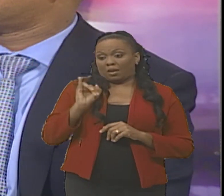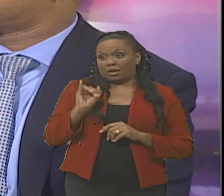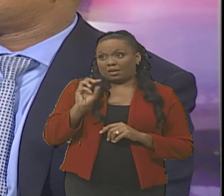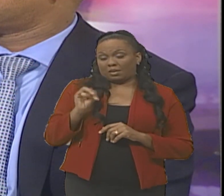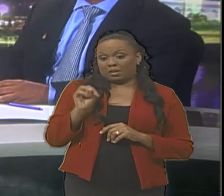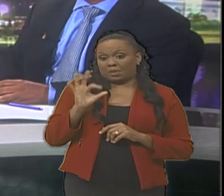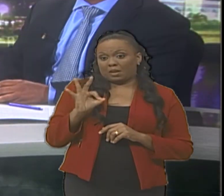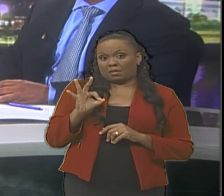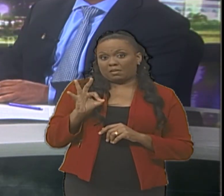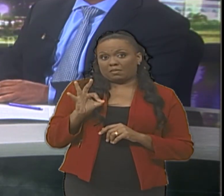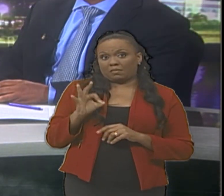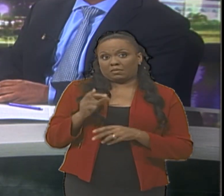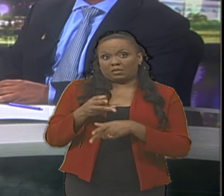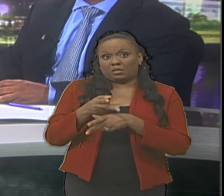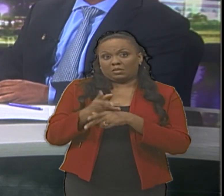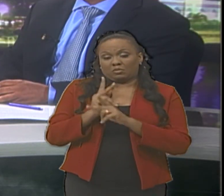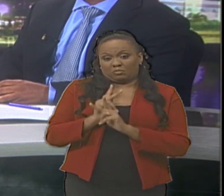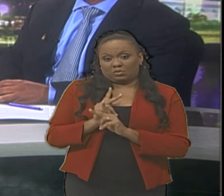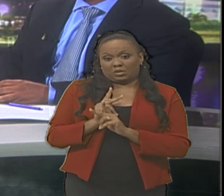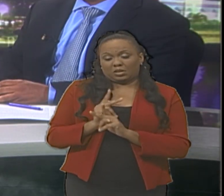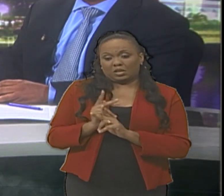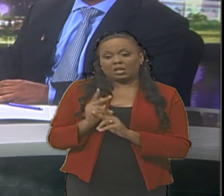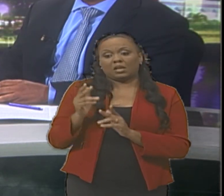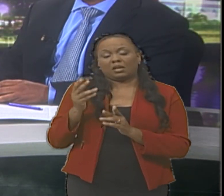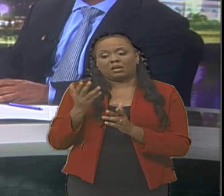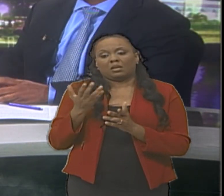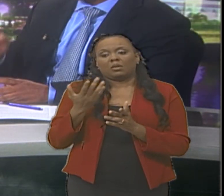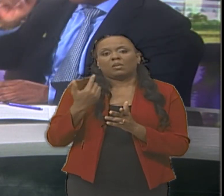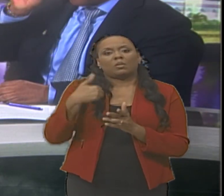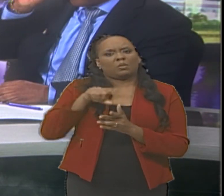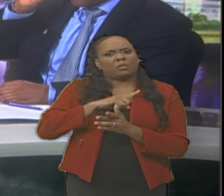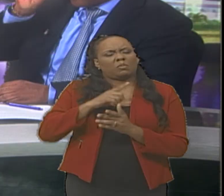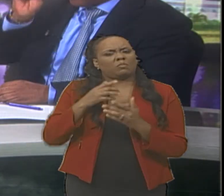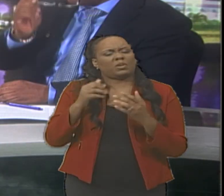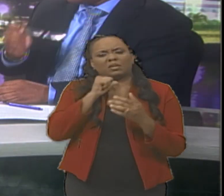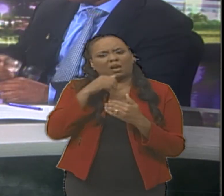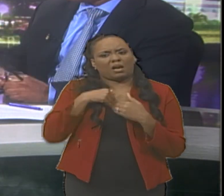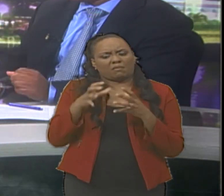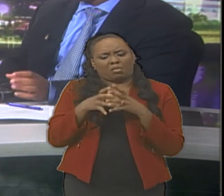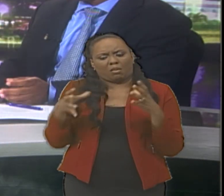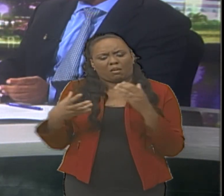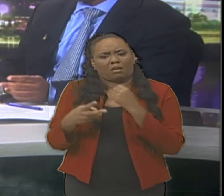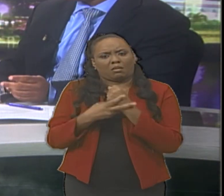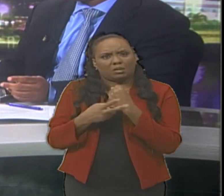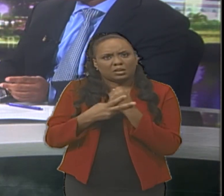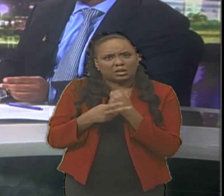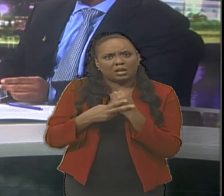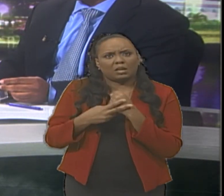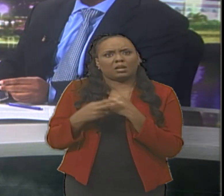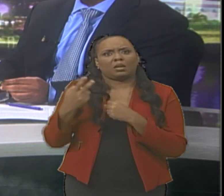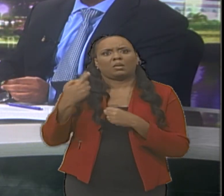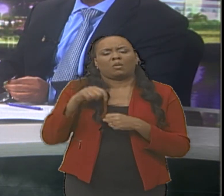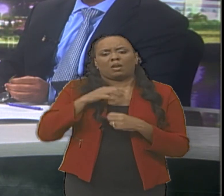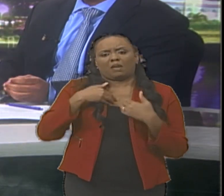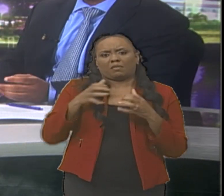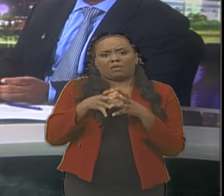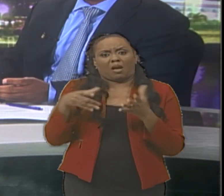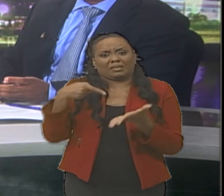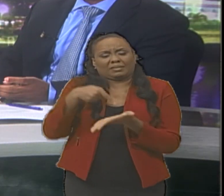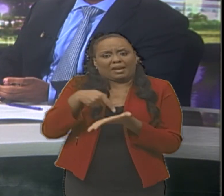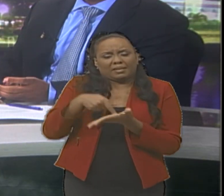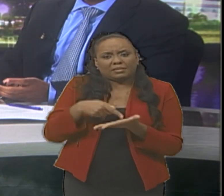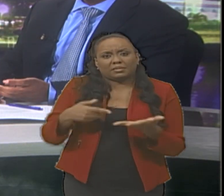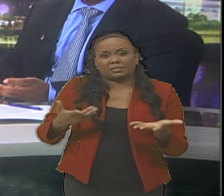for an extended fund program given our very low levels of reserves and our extremely high level of debt. That's another one of the questions